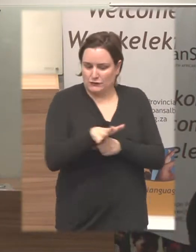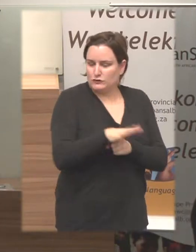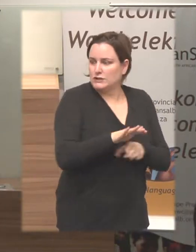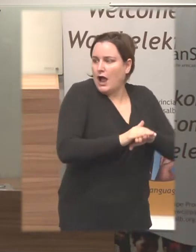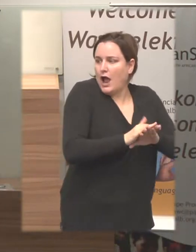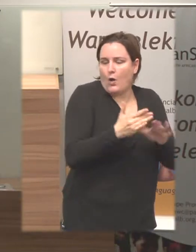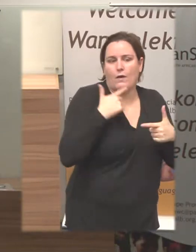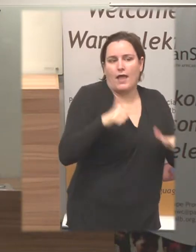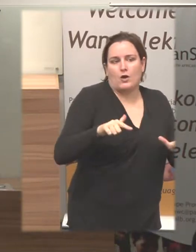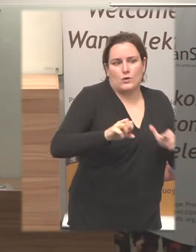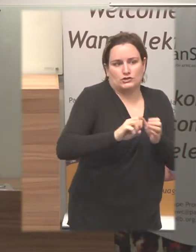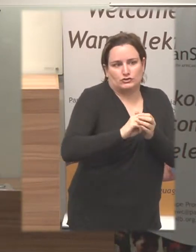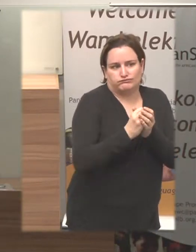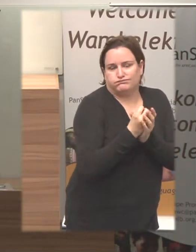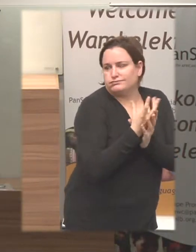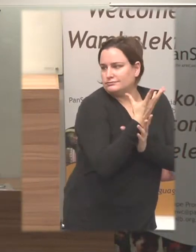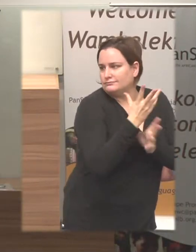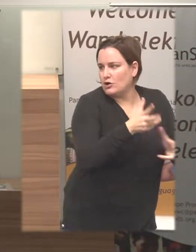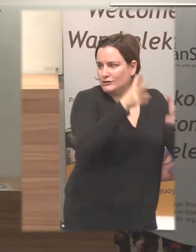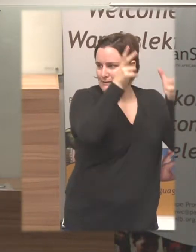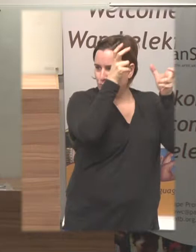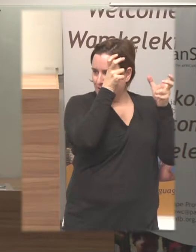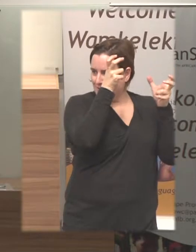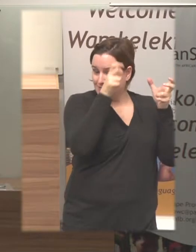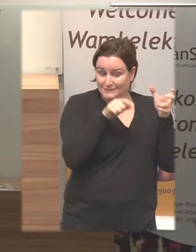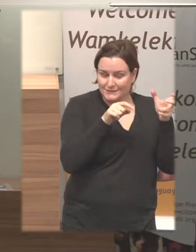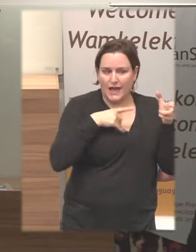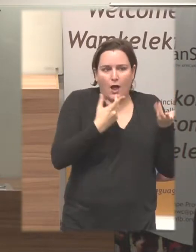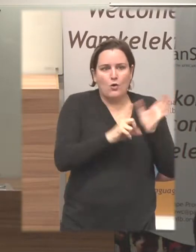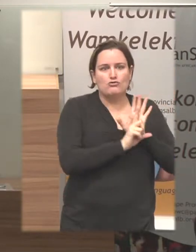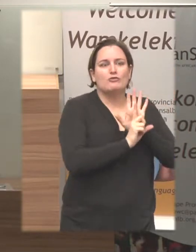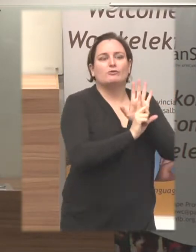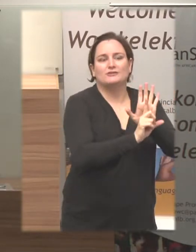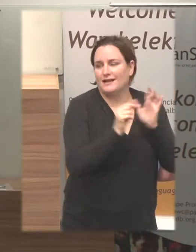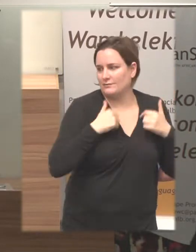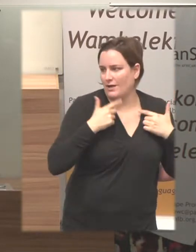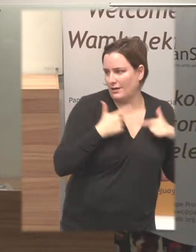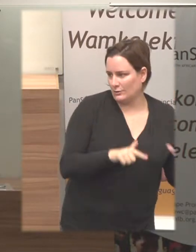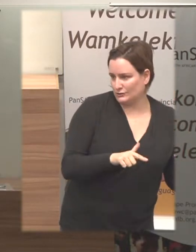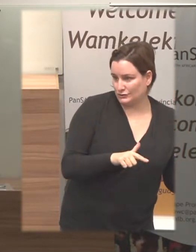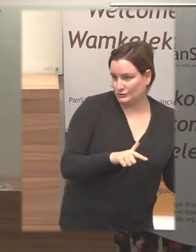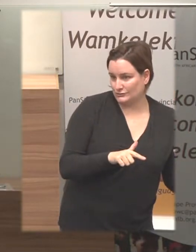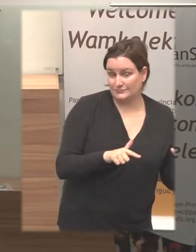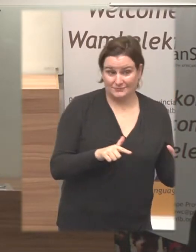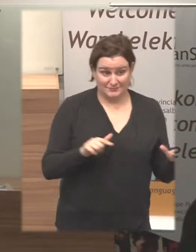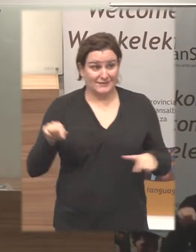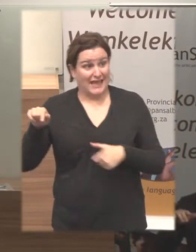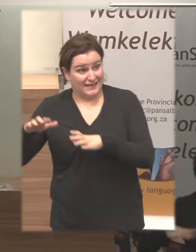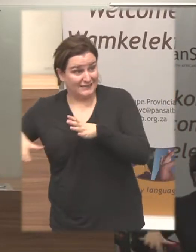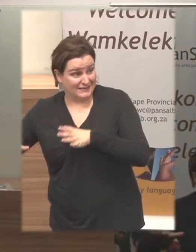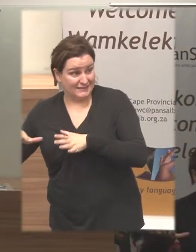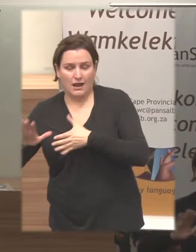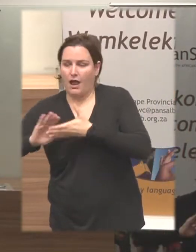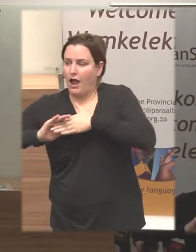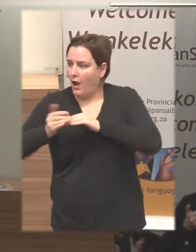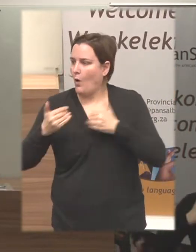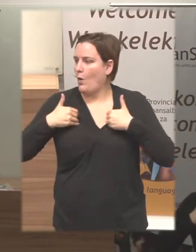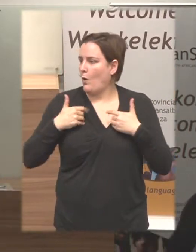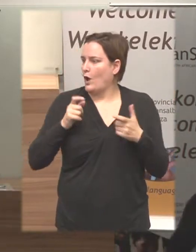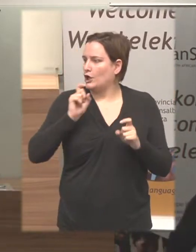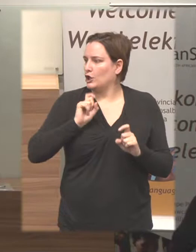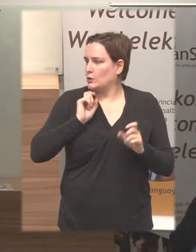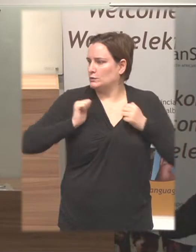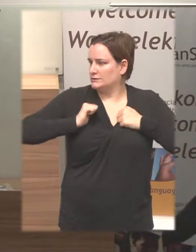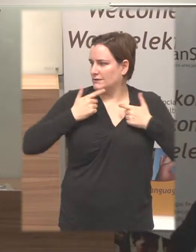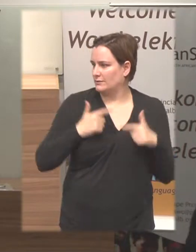is conceptualized and represented, as well as how it's used, and as well as the judgments that we